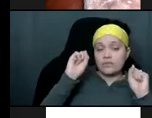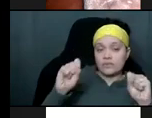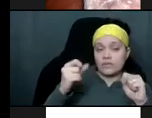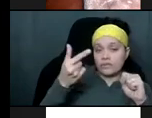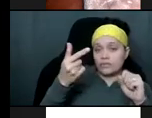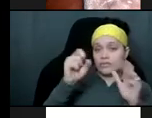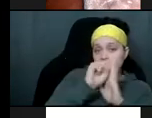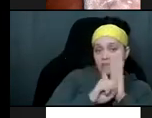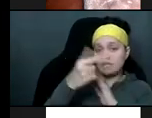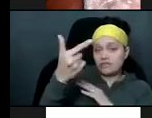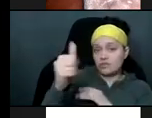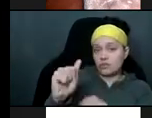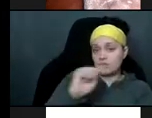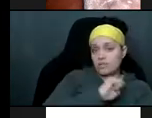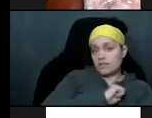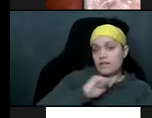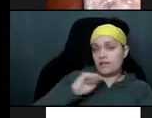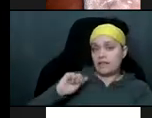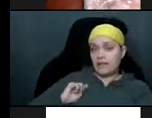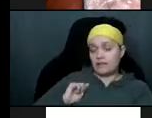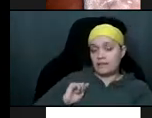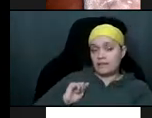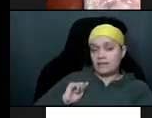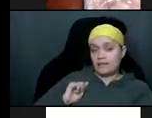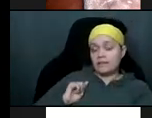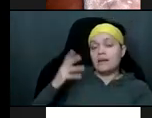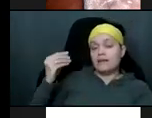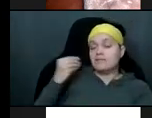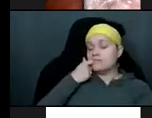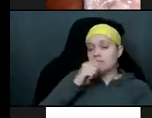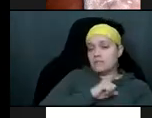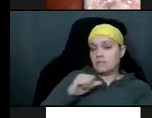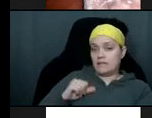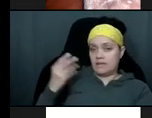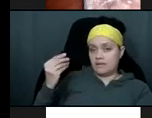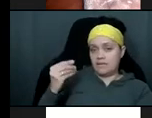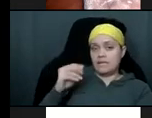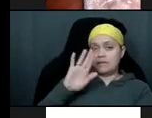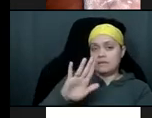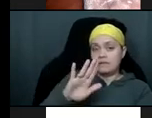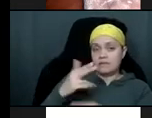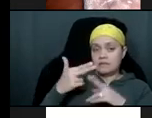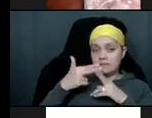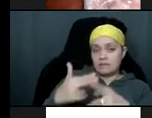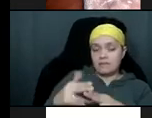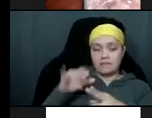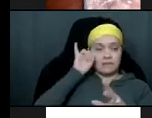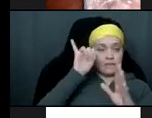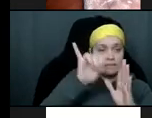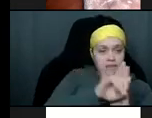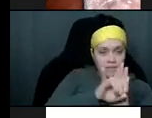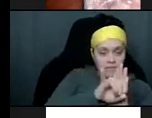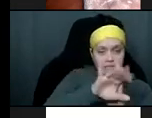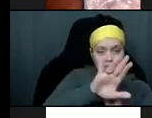Georgia. And outside of Georgia, outside of Atlanta, Georgia, is this image.